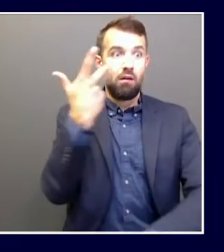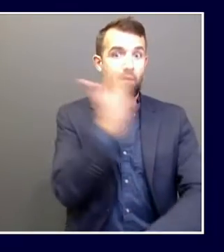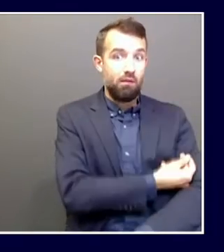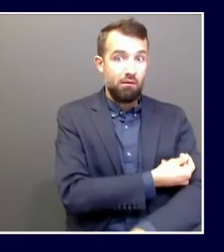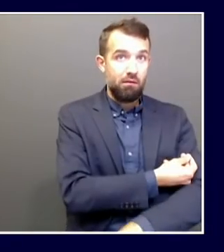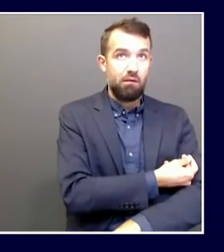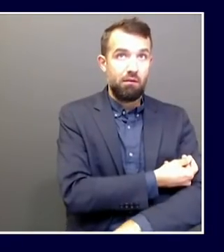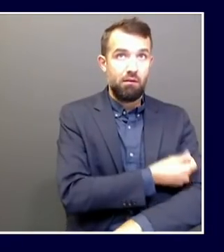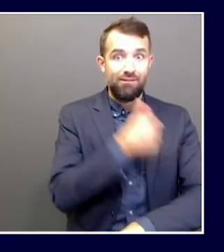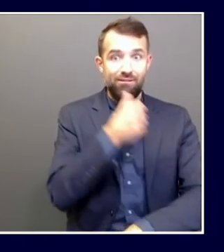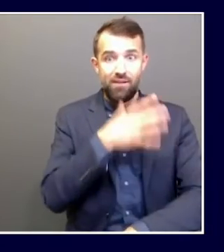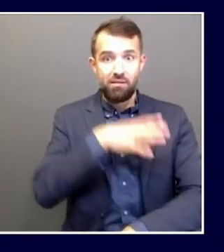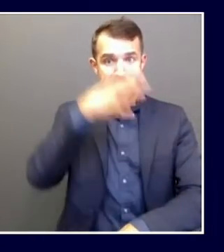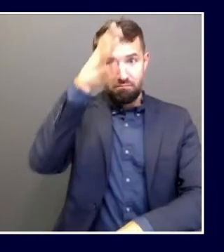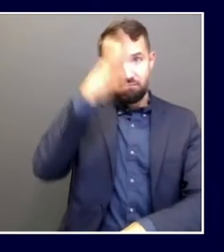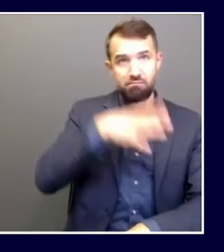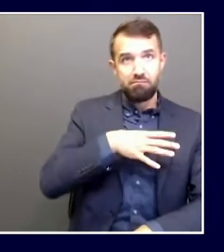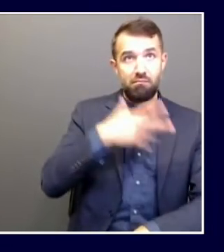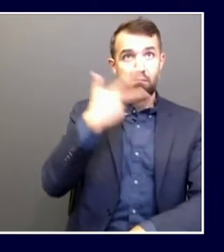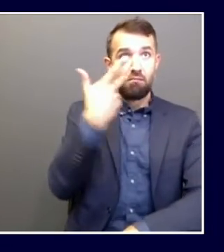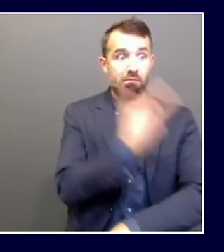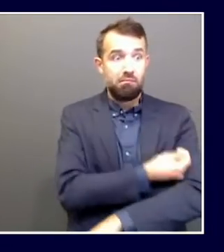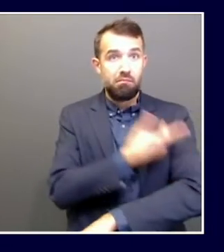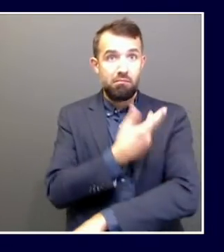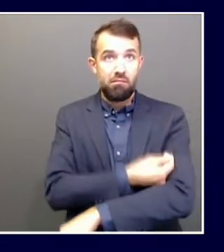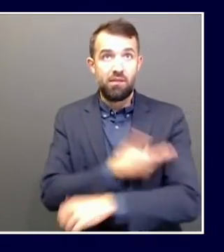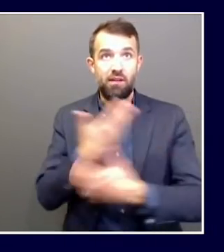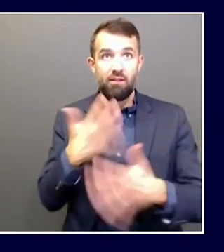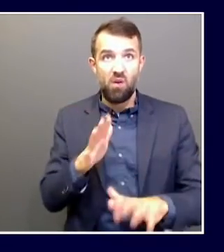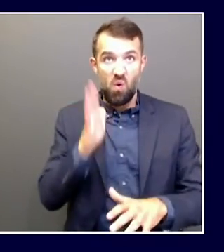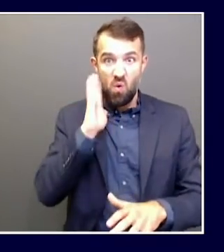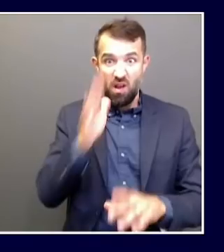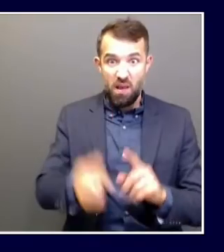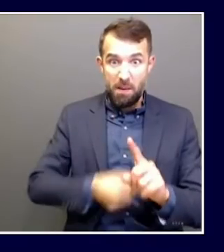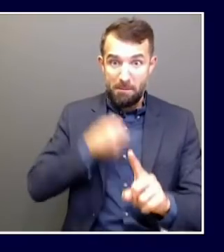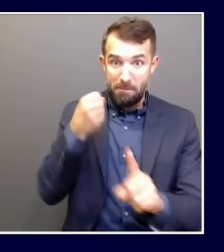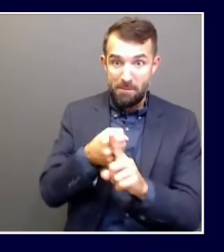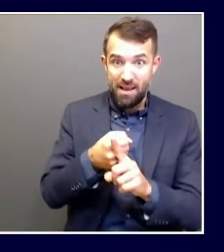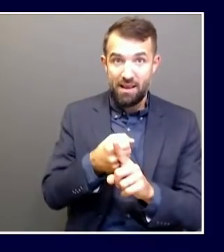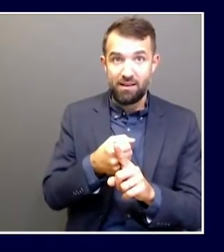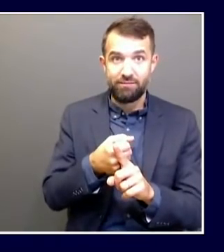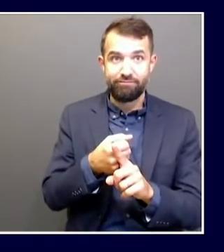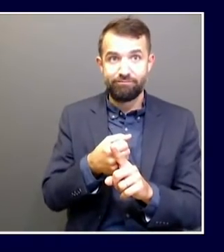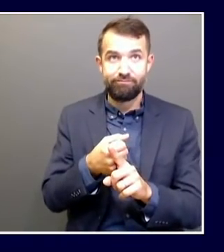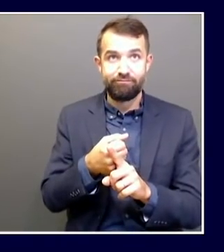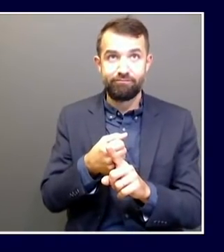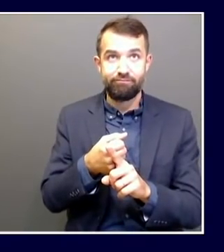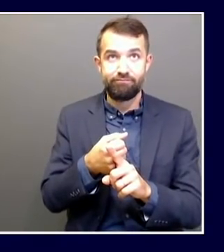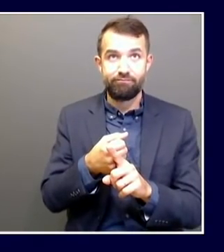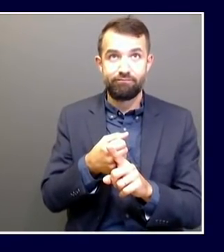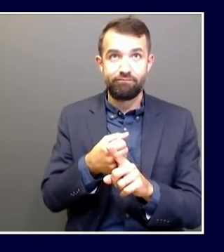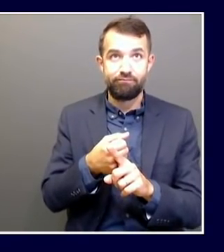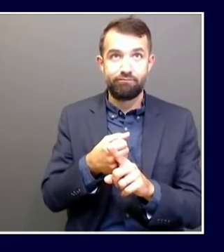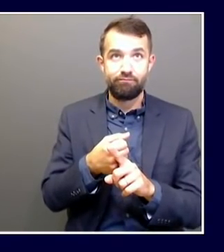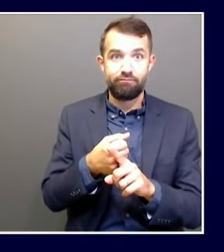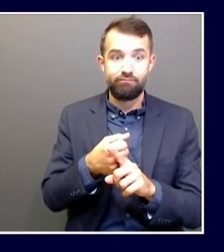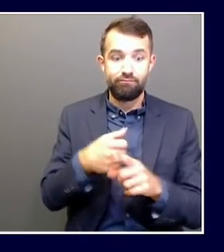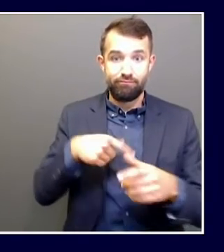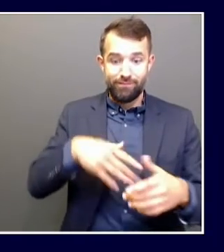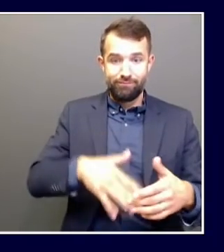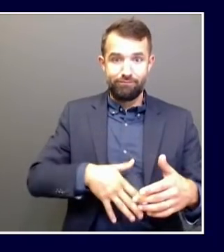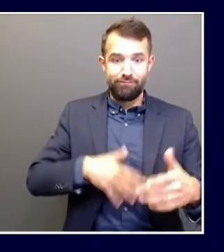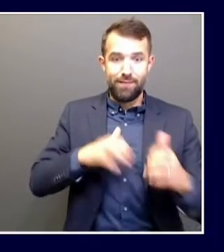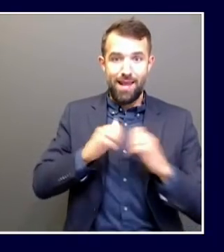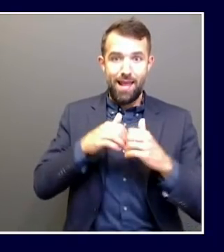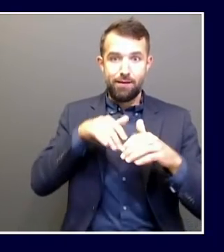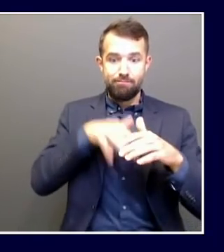future. And based on everything we know about mRNA vaccines, the J&J vaccines, vaccines